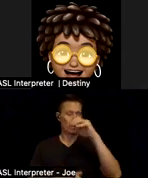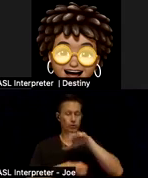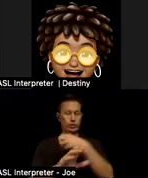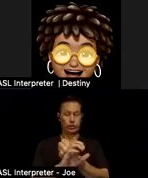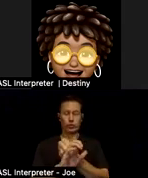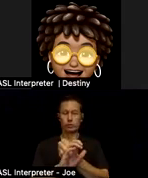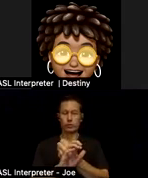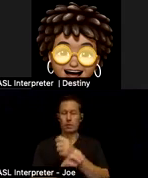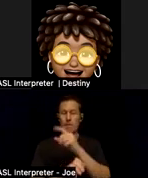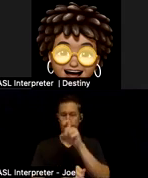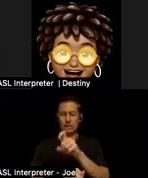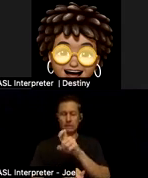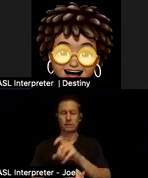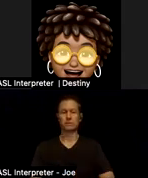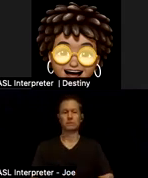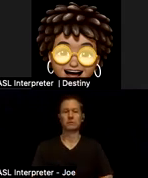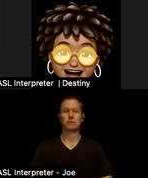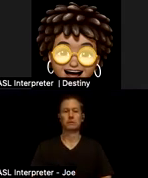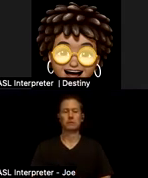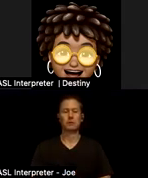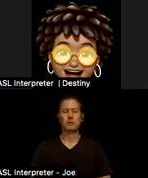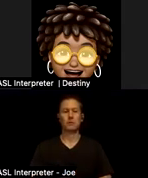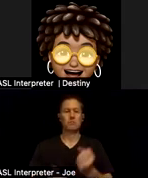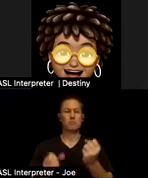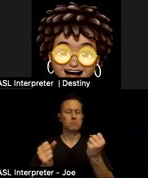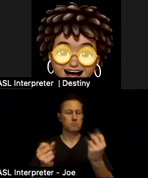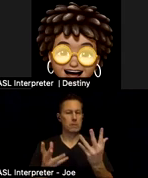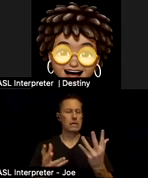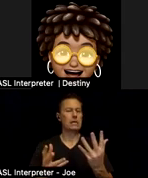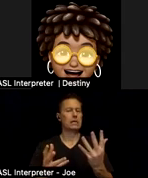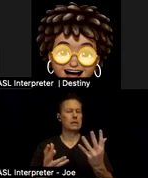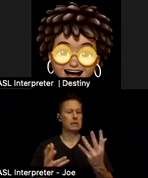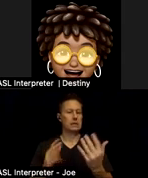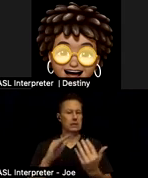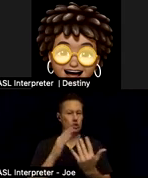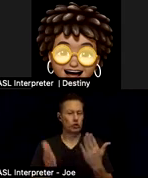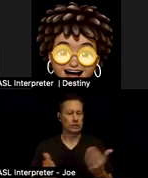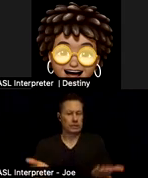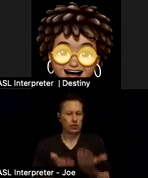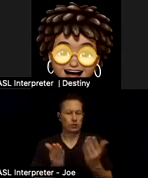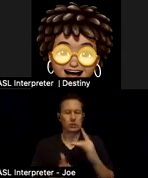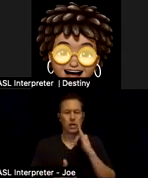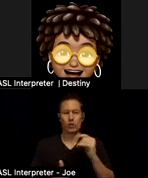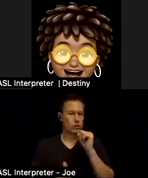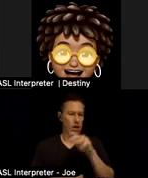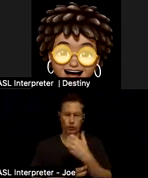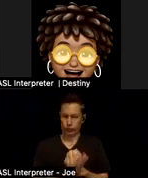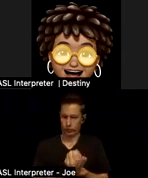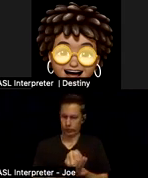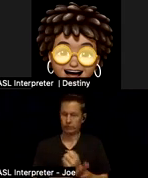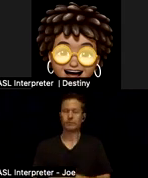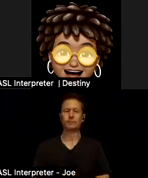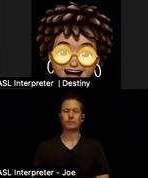That is part of the deal, but an amazing amount of them are not secured. So we're gonna look at a video